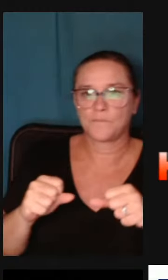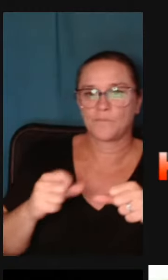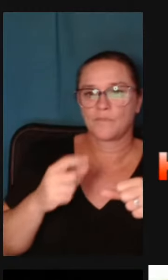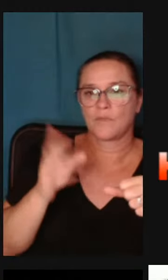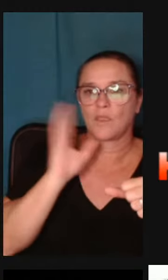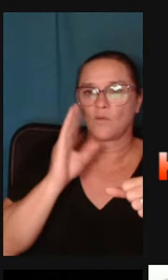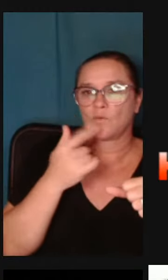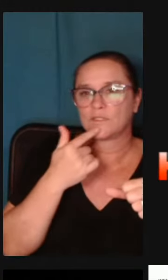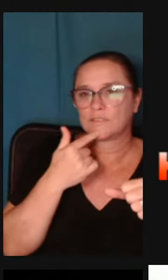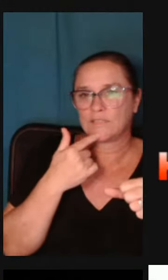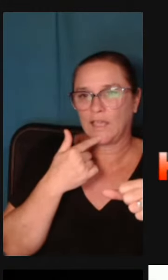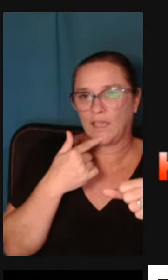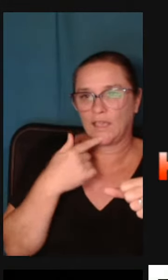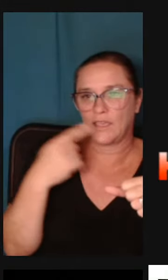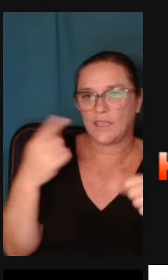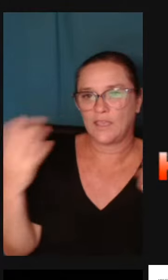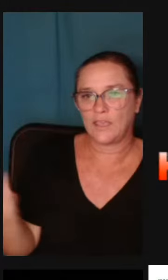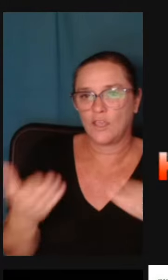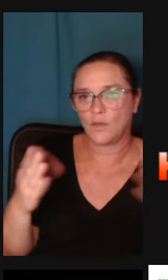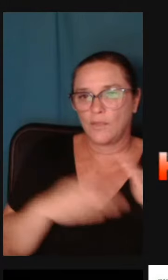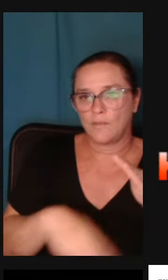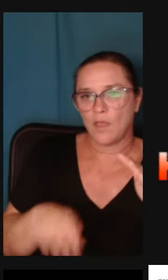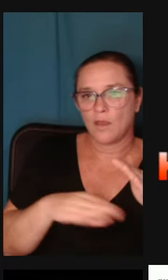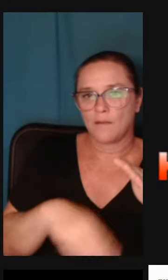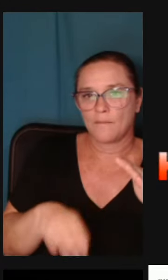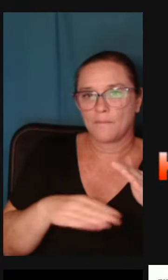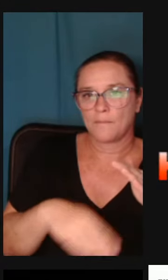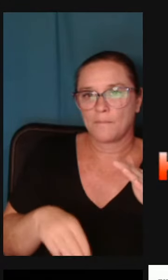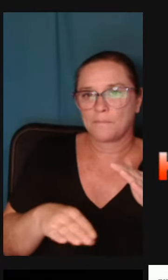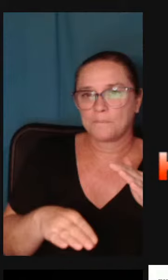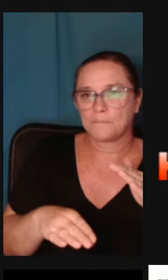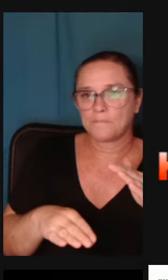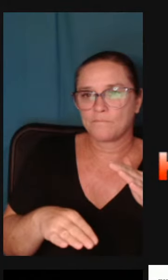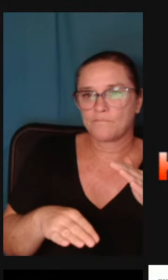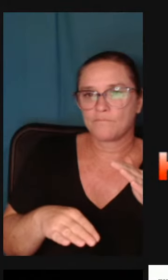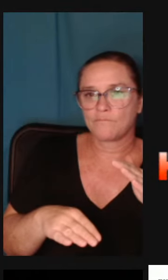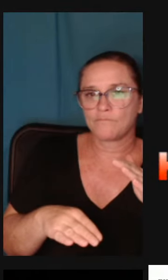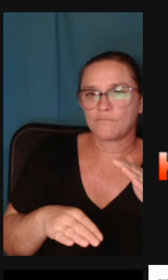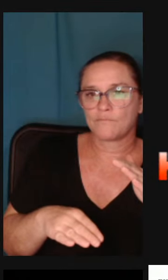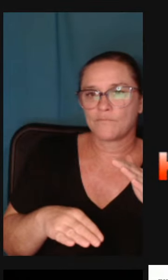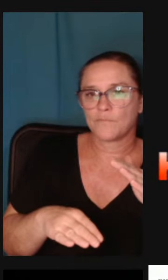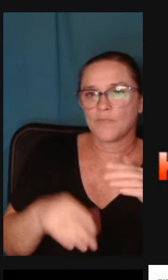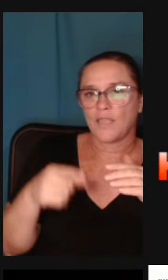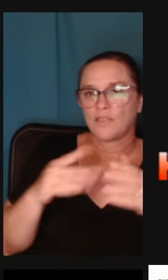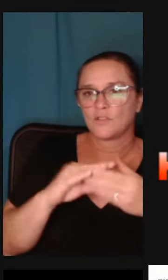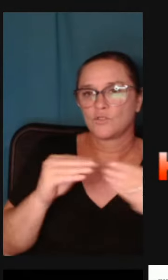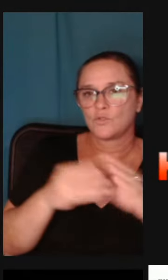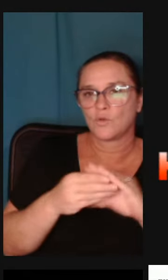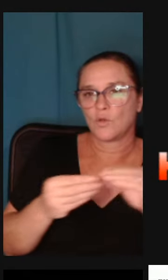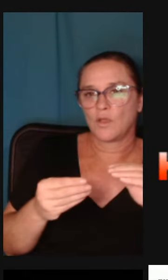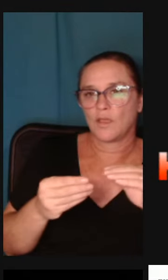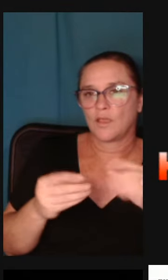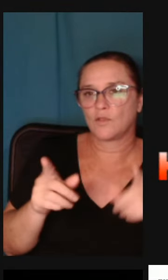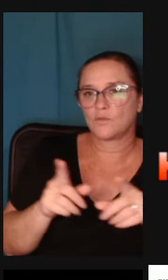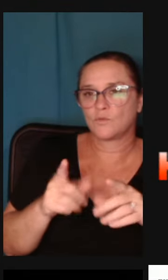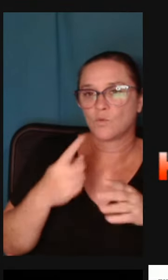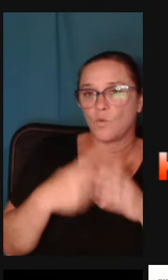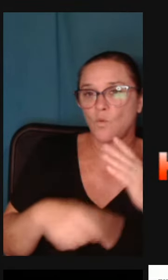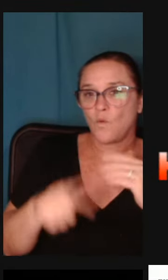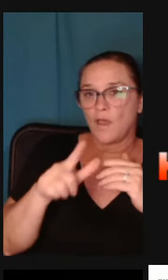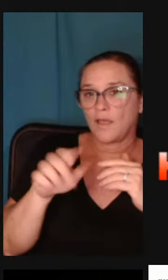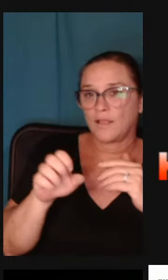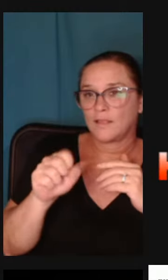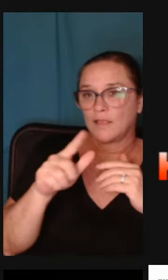down to the bottom of this. There's a ways to go to, but they note, this is a story as Leslie remembers it from 47 years